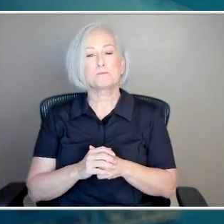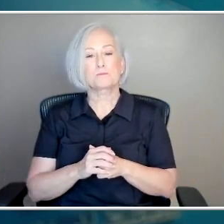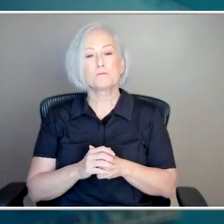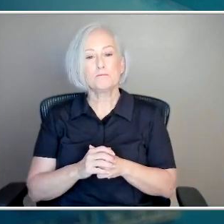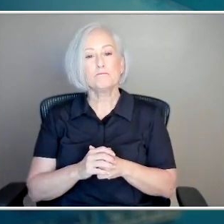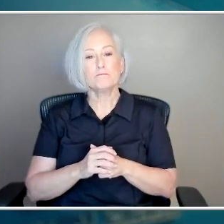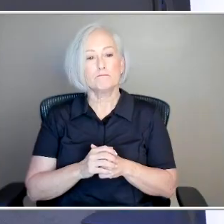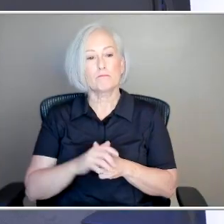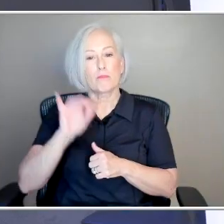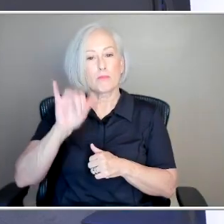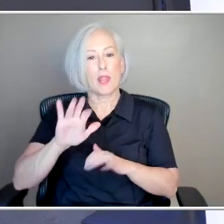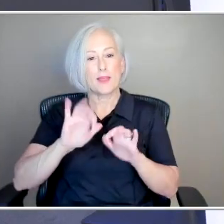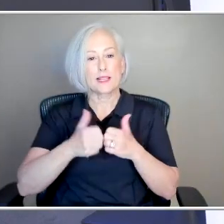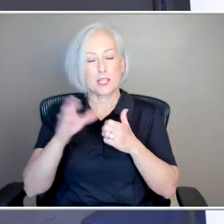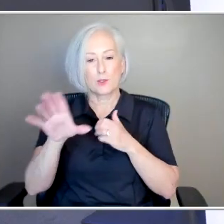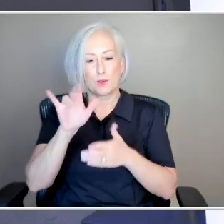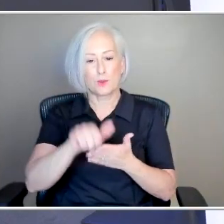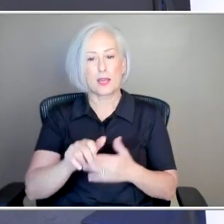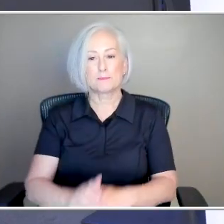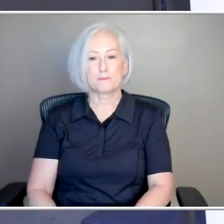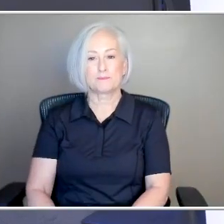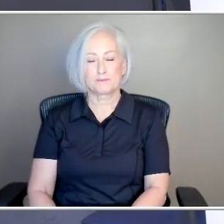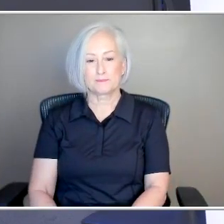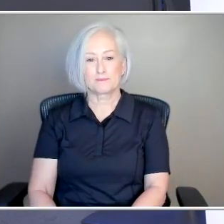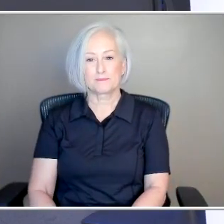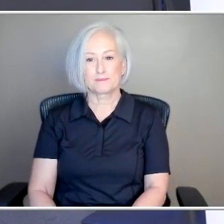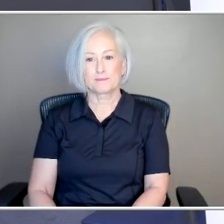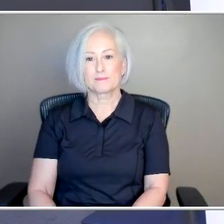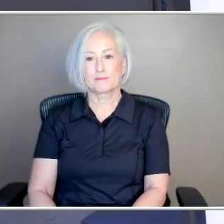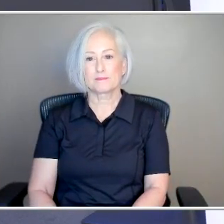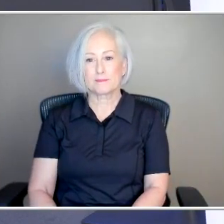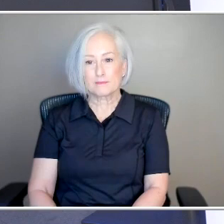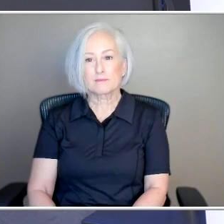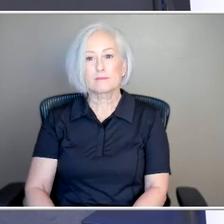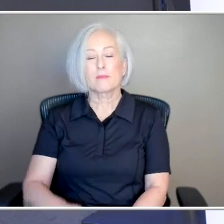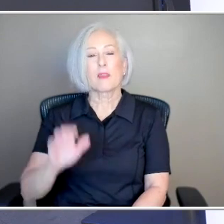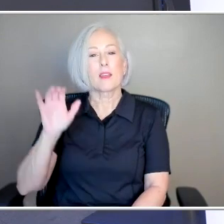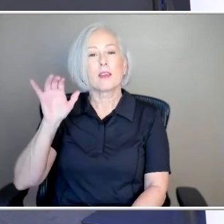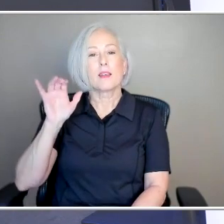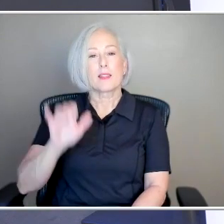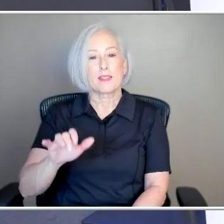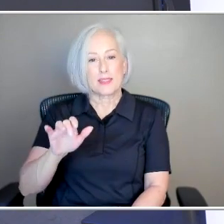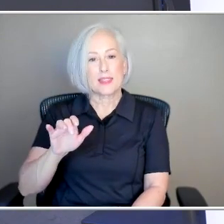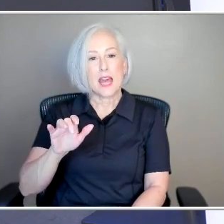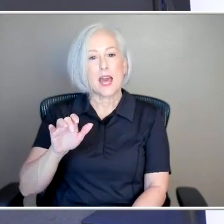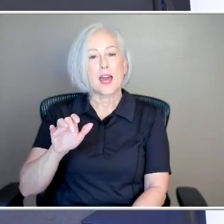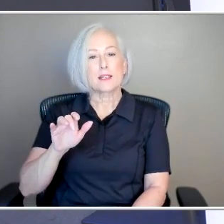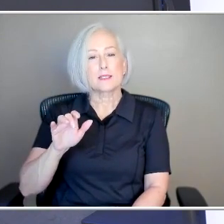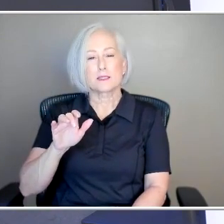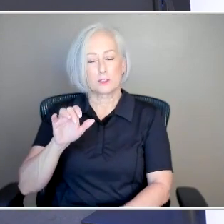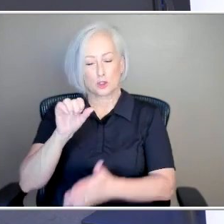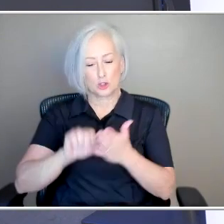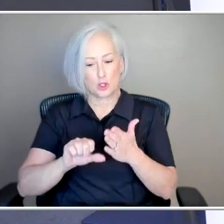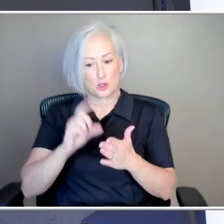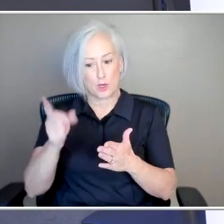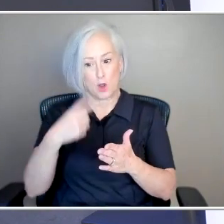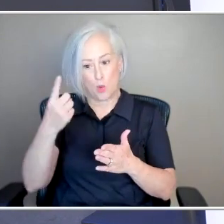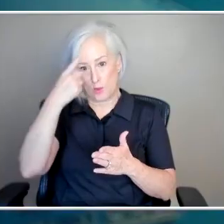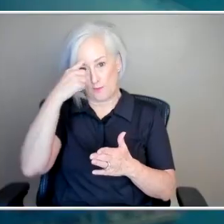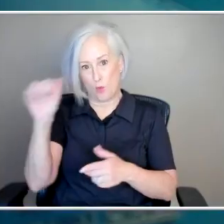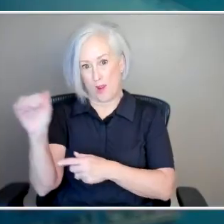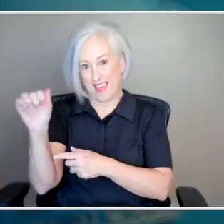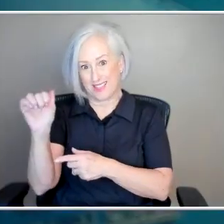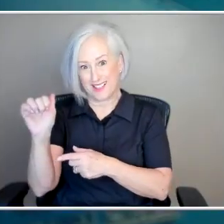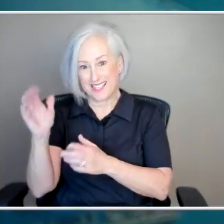it. Is CMI surgery just for athletes? Do you find just regular people getting this injury?